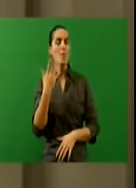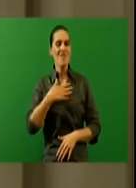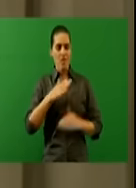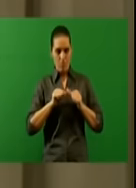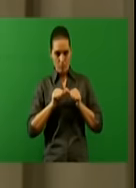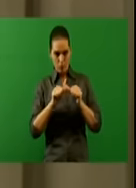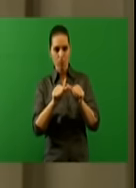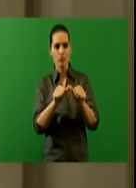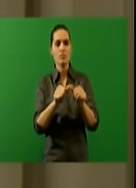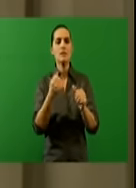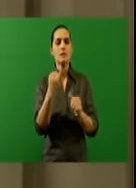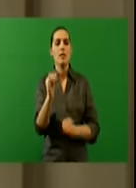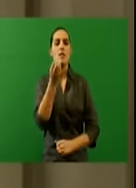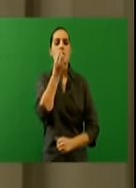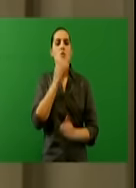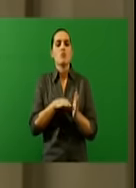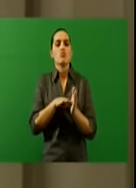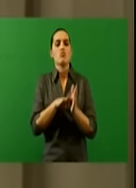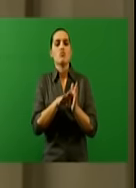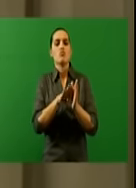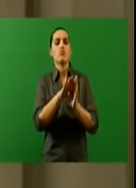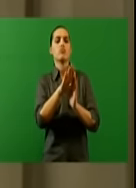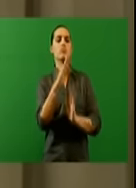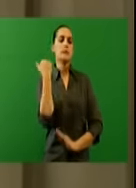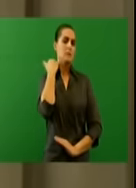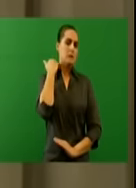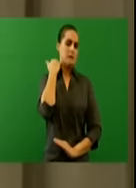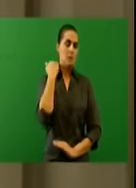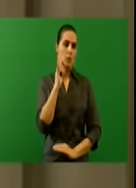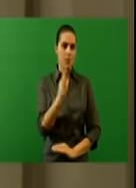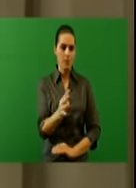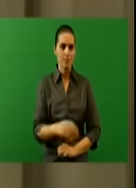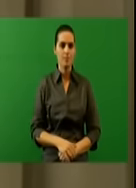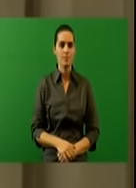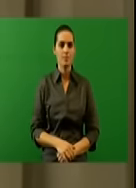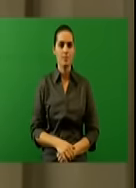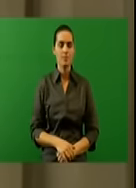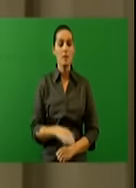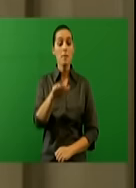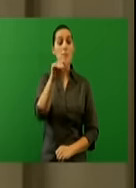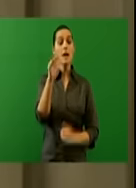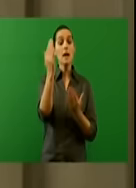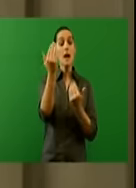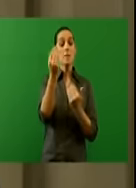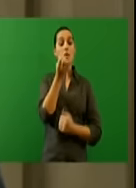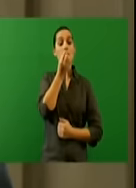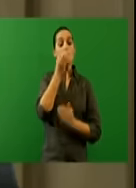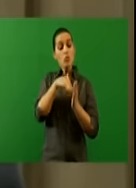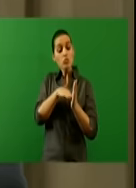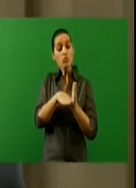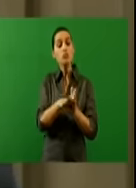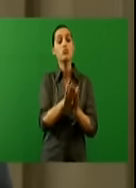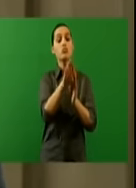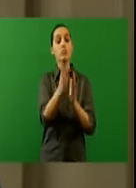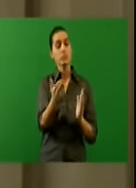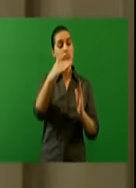some time. The bank expects food price inflation to peak at 12.6% during the final quarter